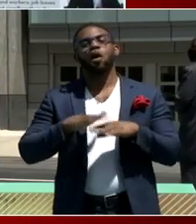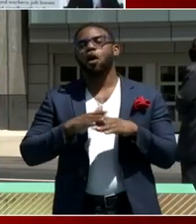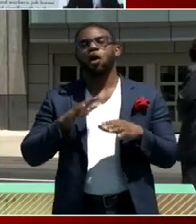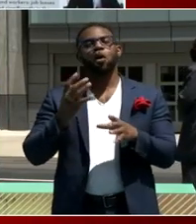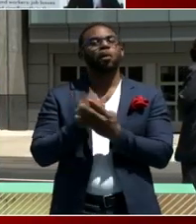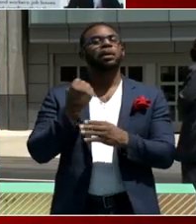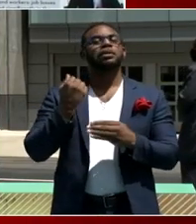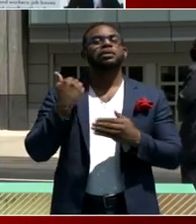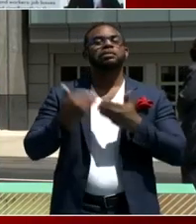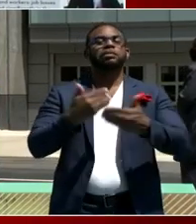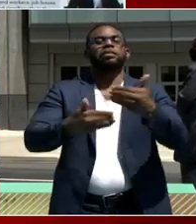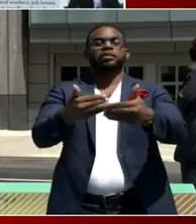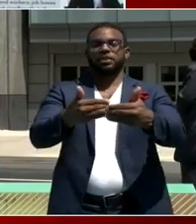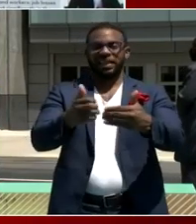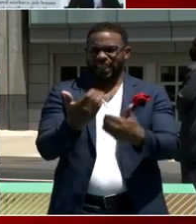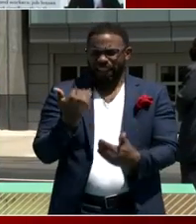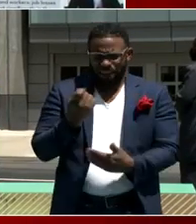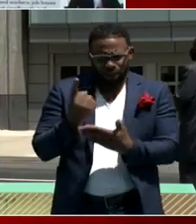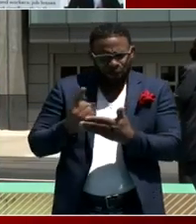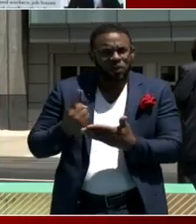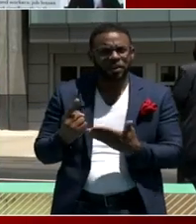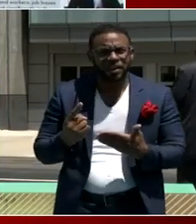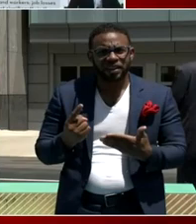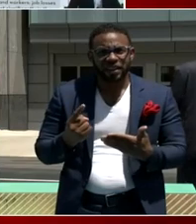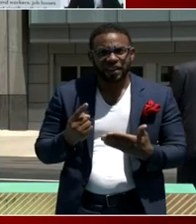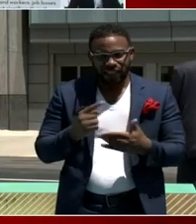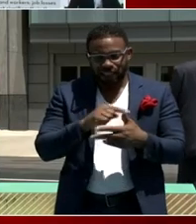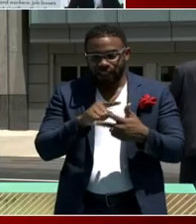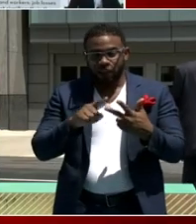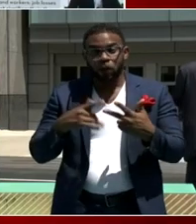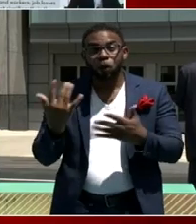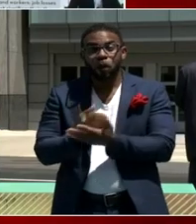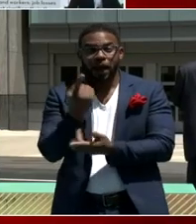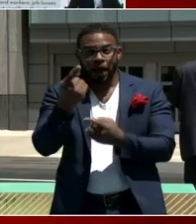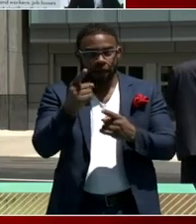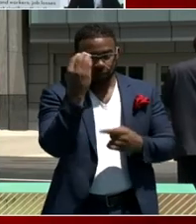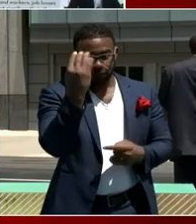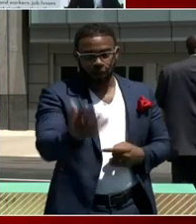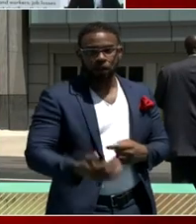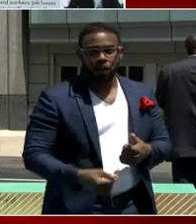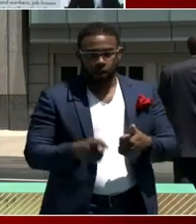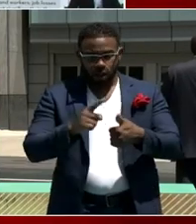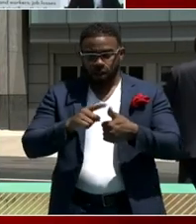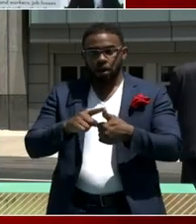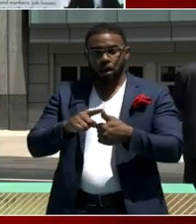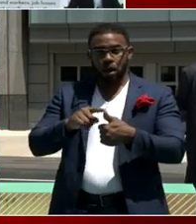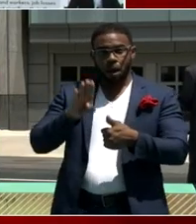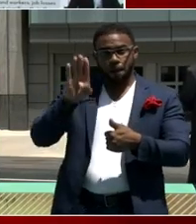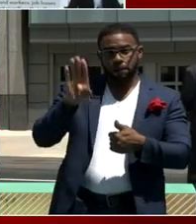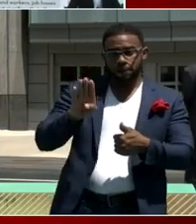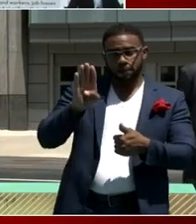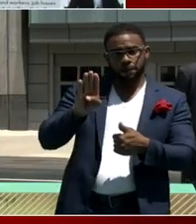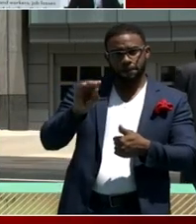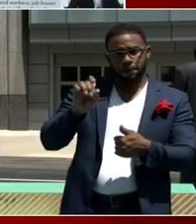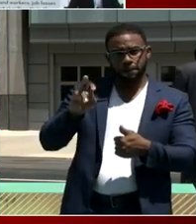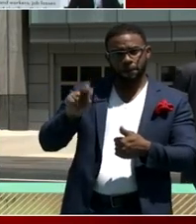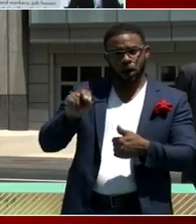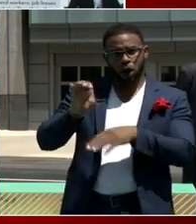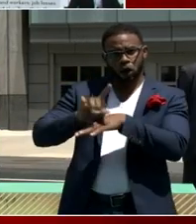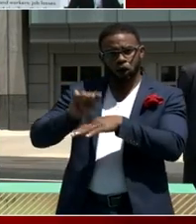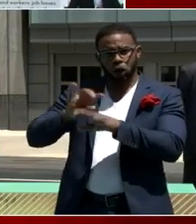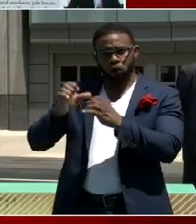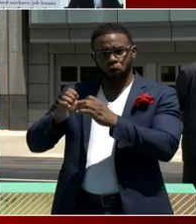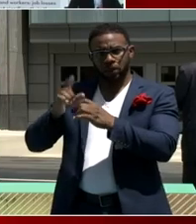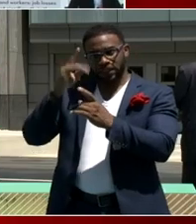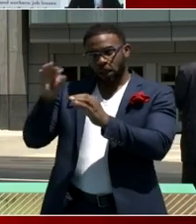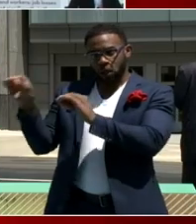winning streak. So in the last few weeks, these 3 wins happened. So Boston Consulting Group decided to move